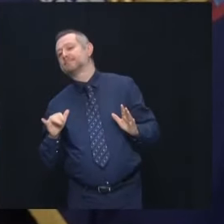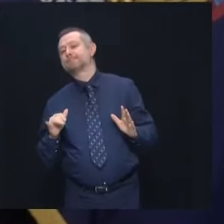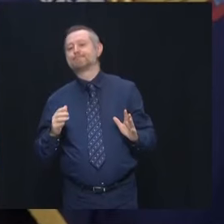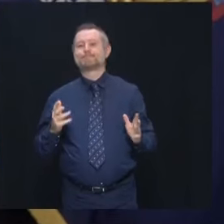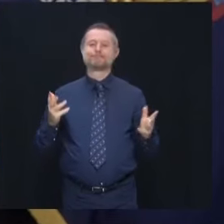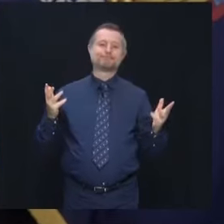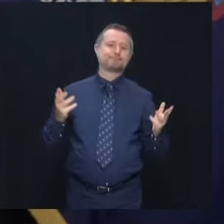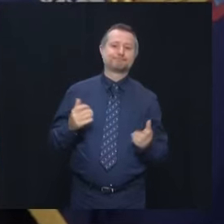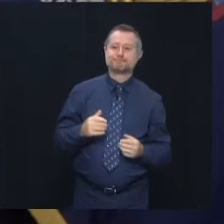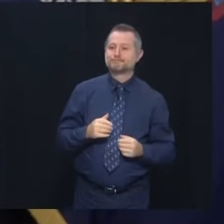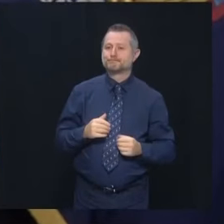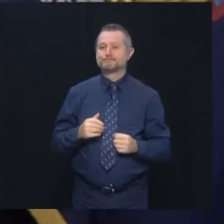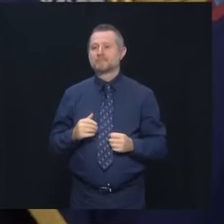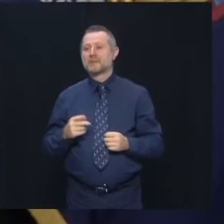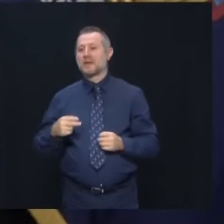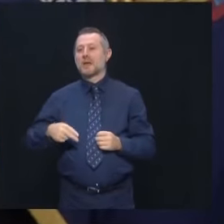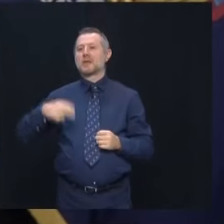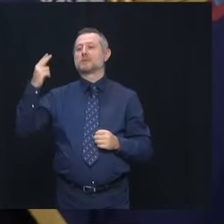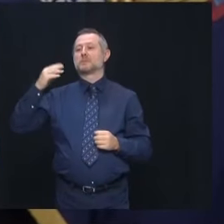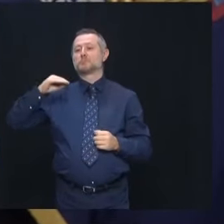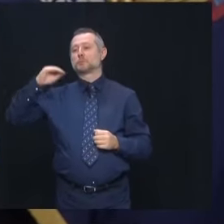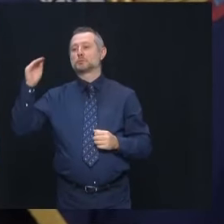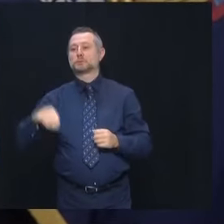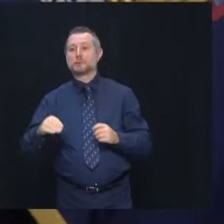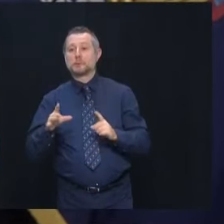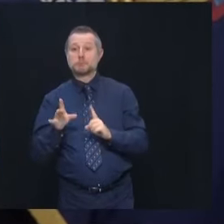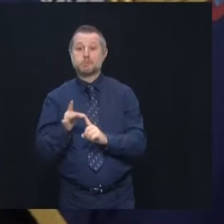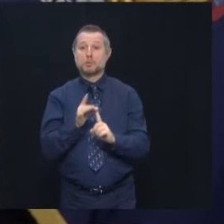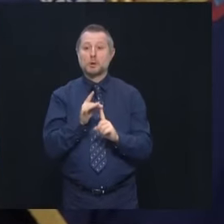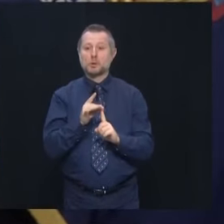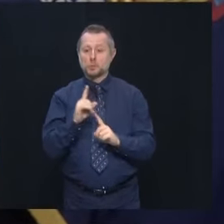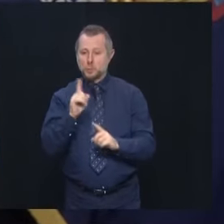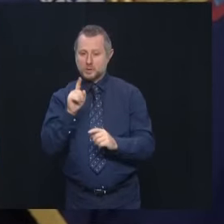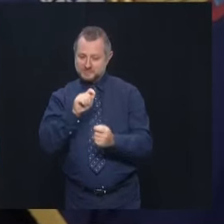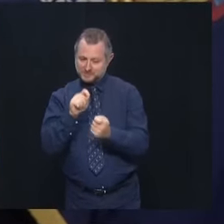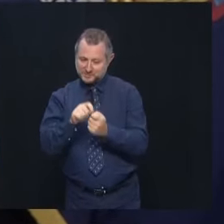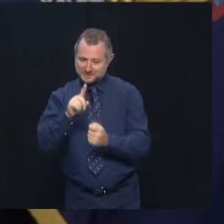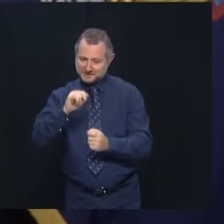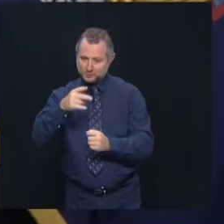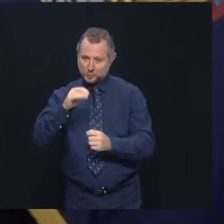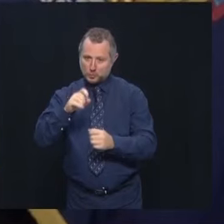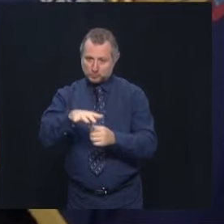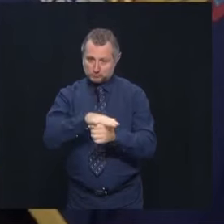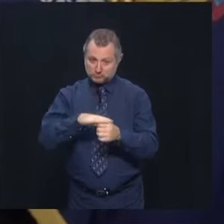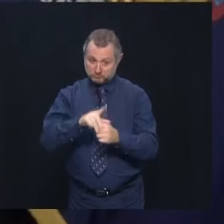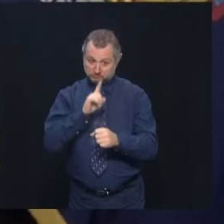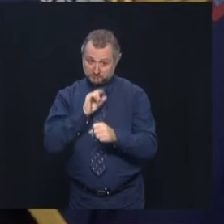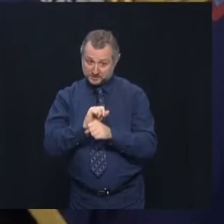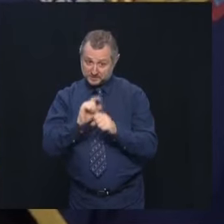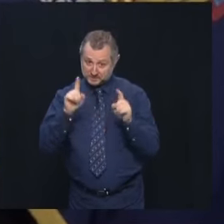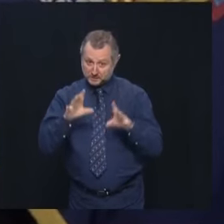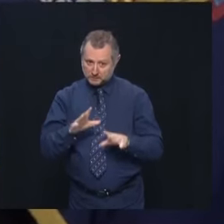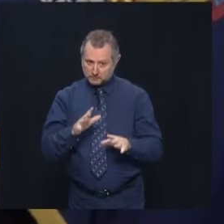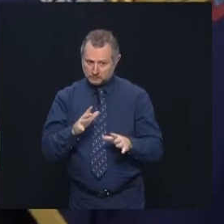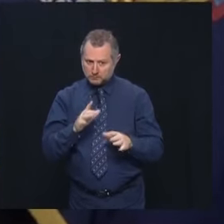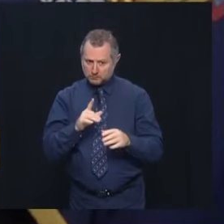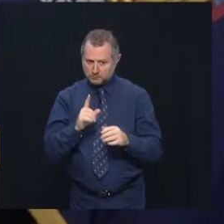the higher infection rate zip codes will be tested first.